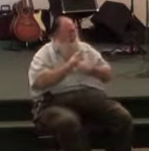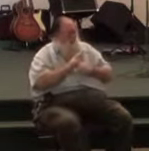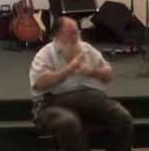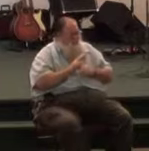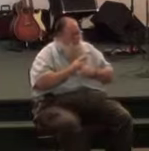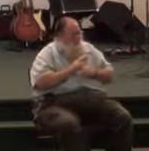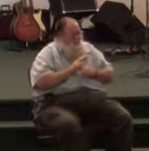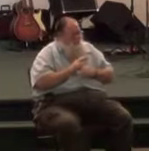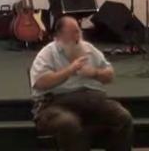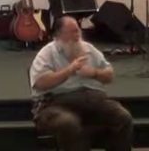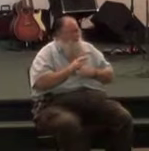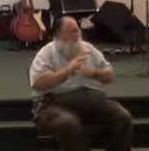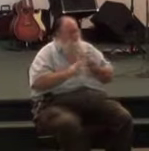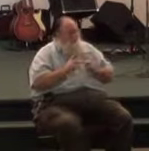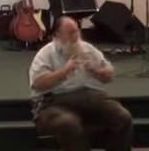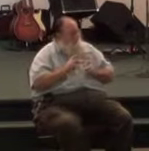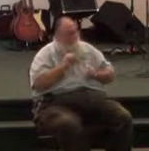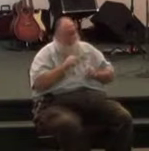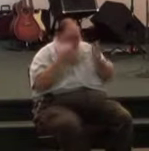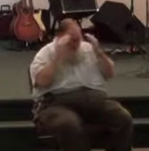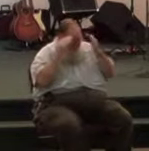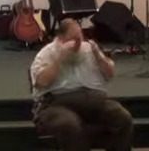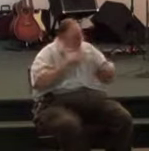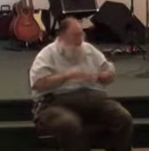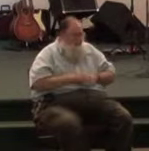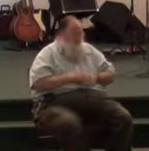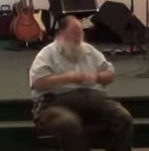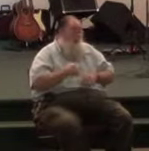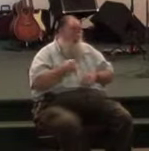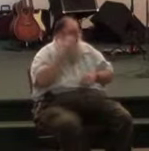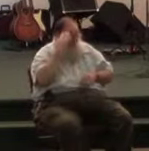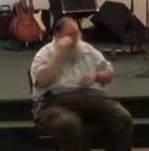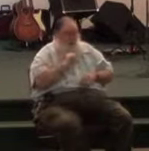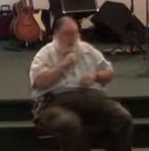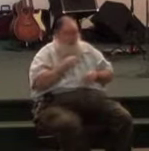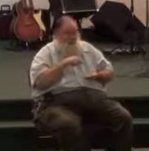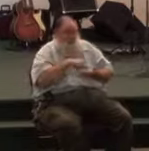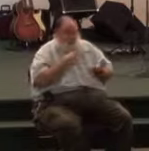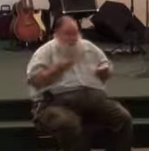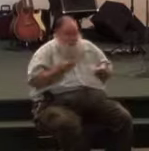work. I never thought I'd be standing up here.